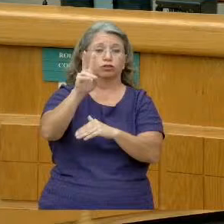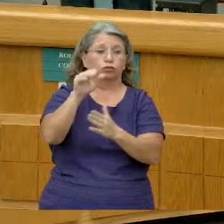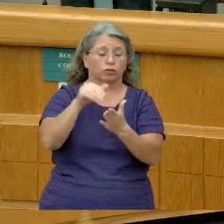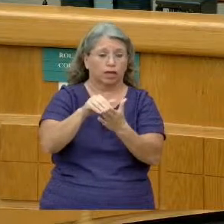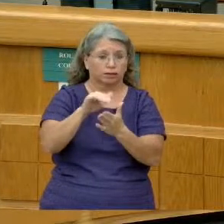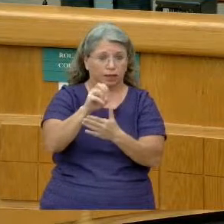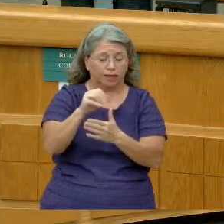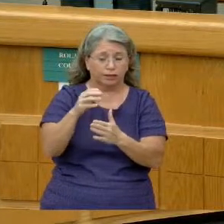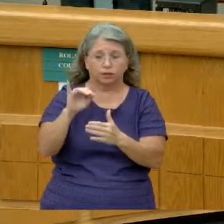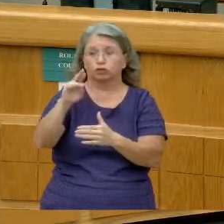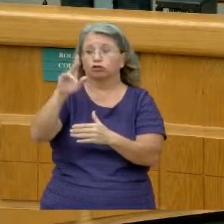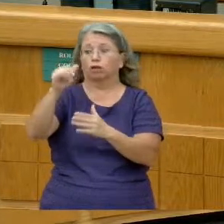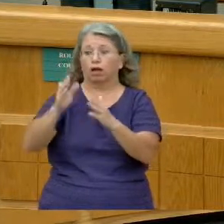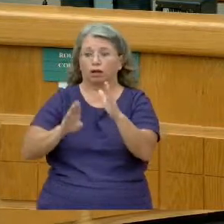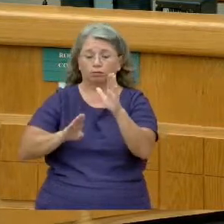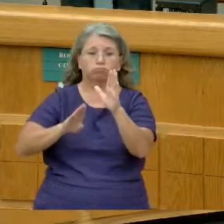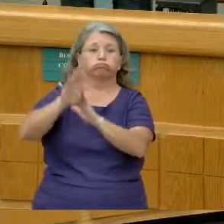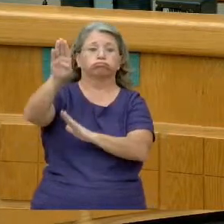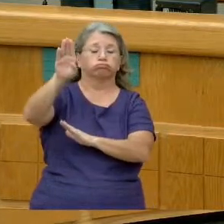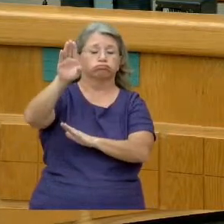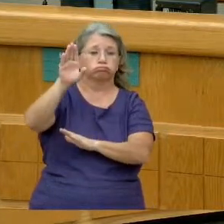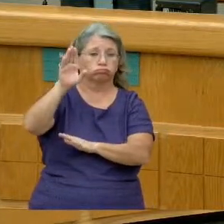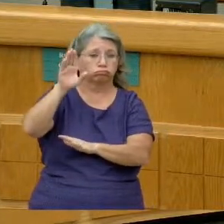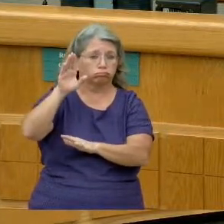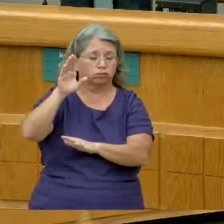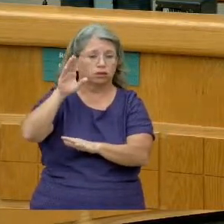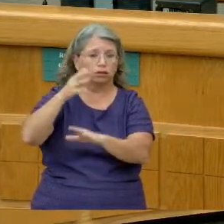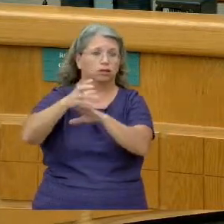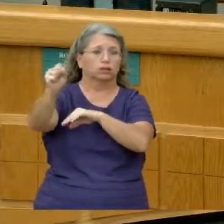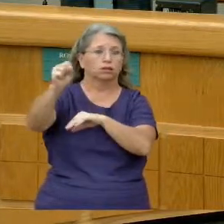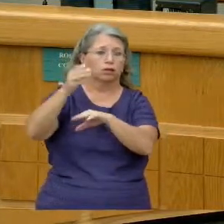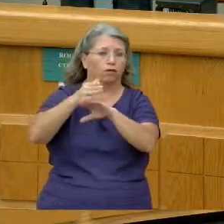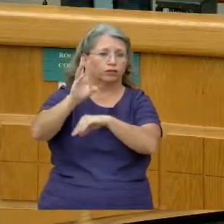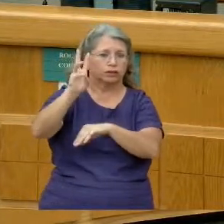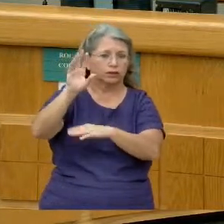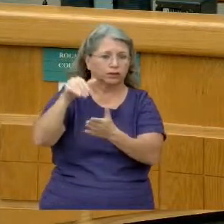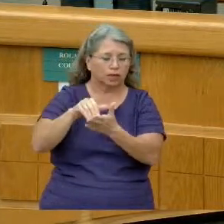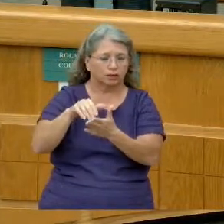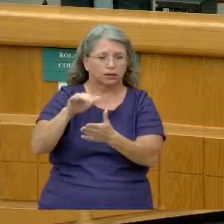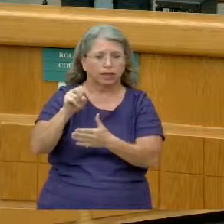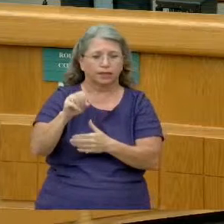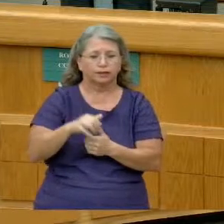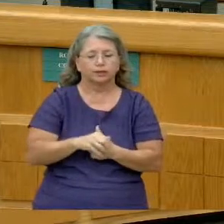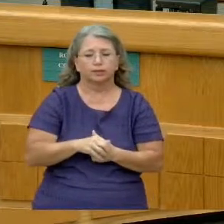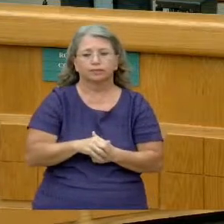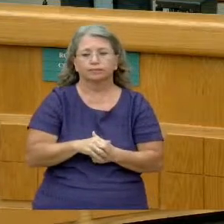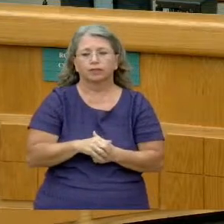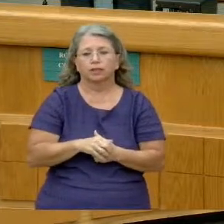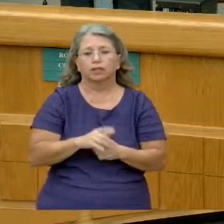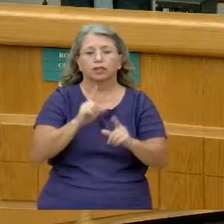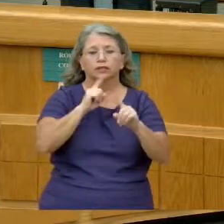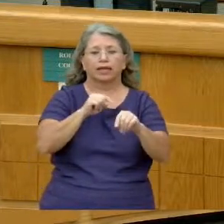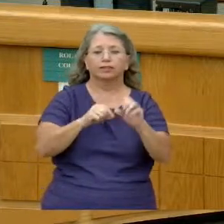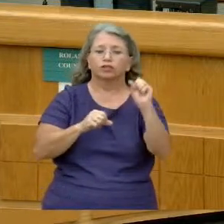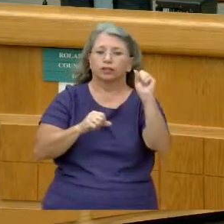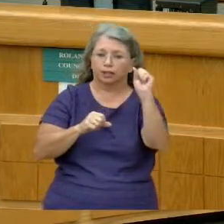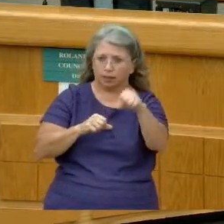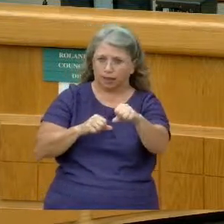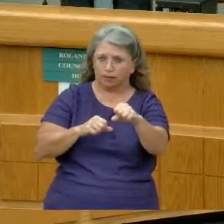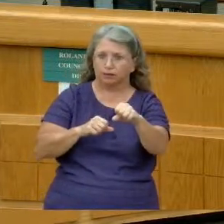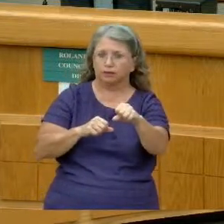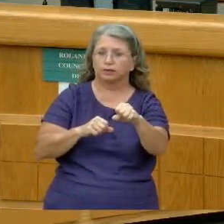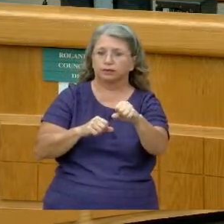in July, we boomed and we went over 6,000 in cases. And so the answer is yes, there is all